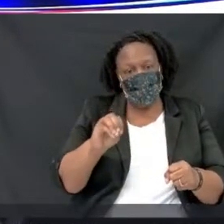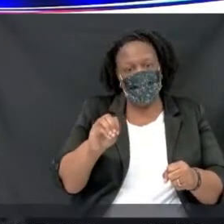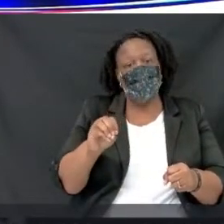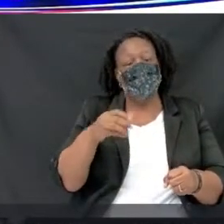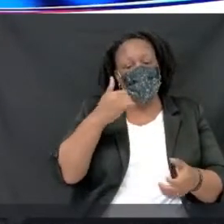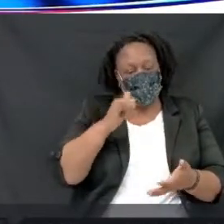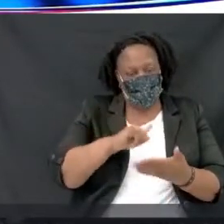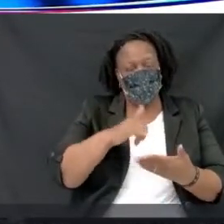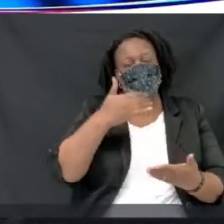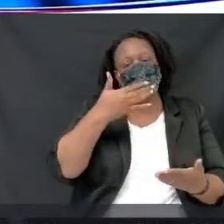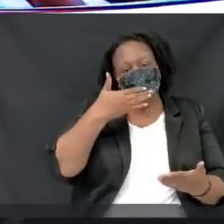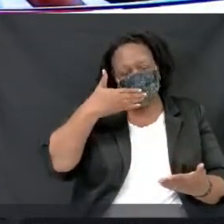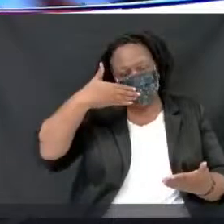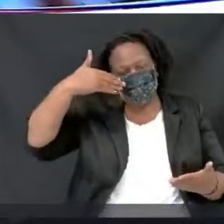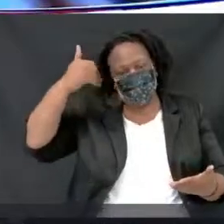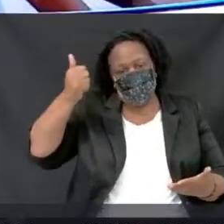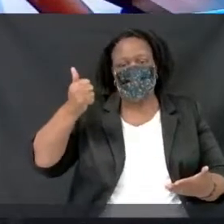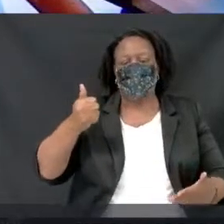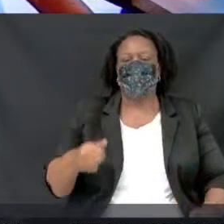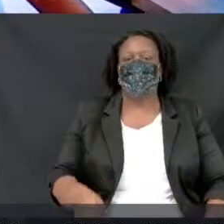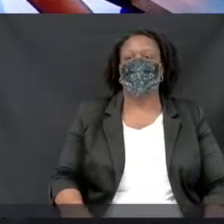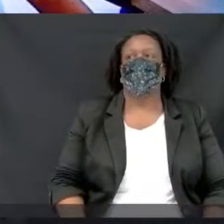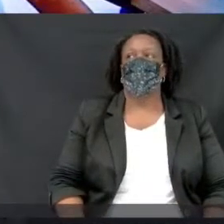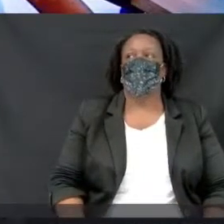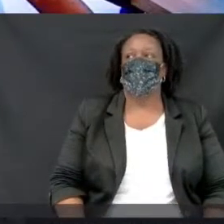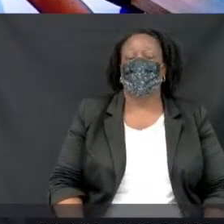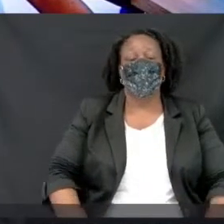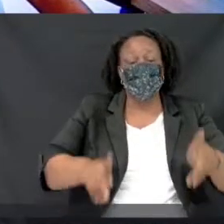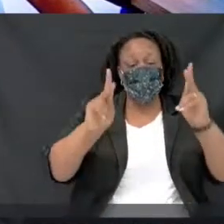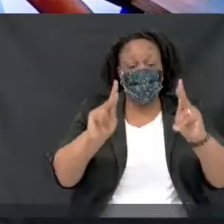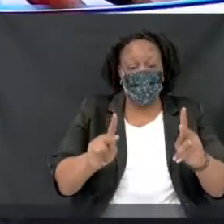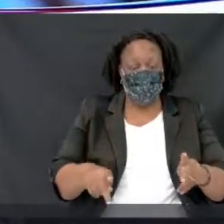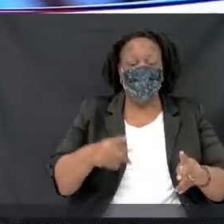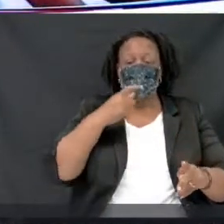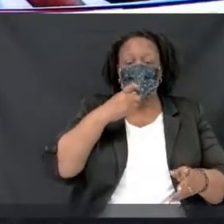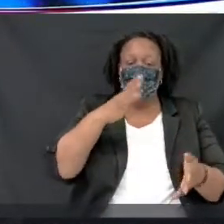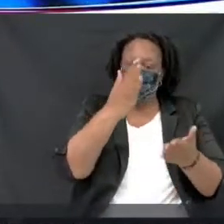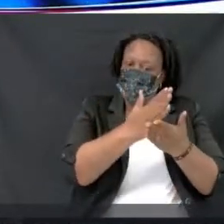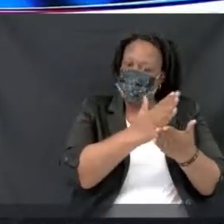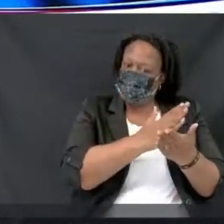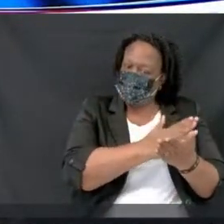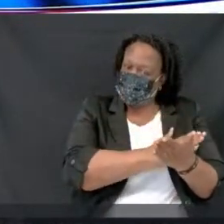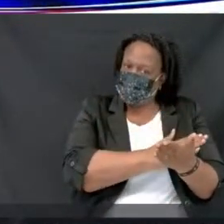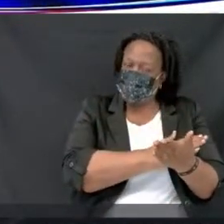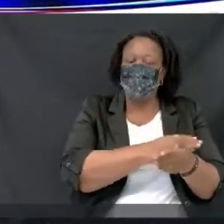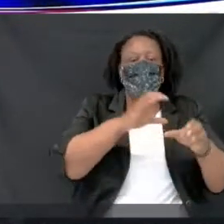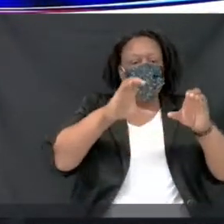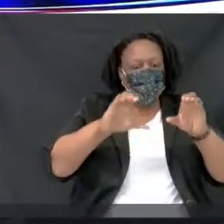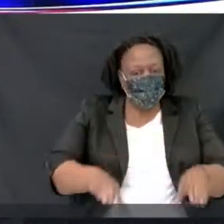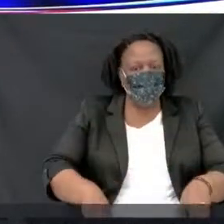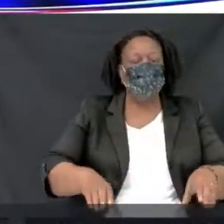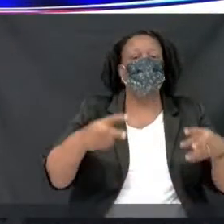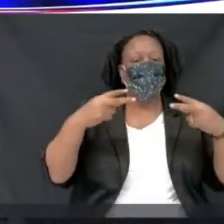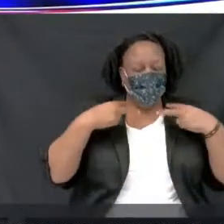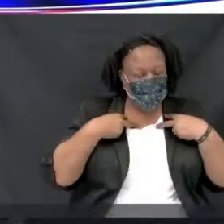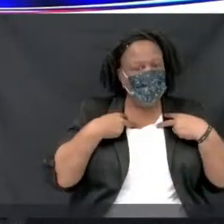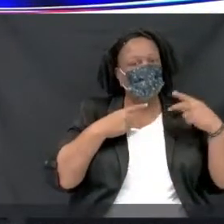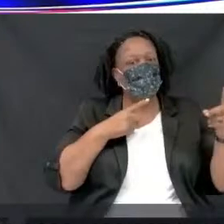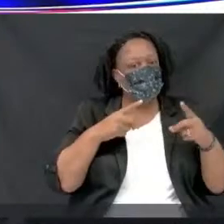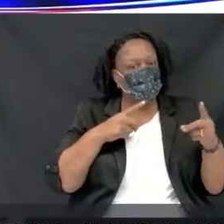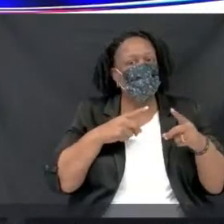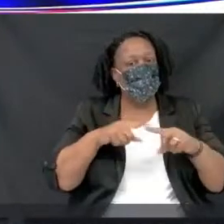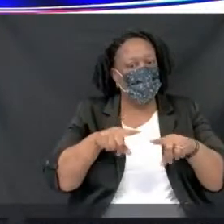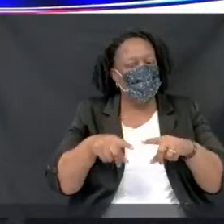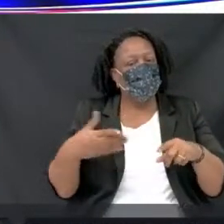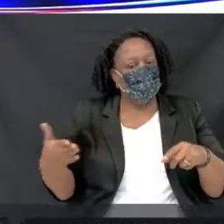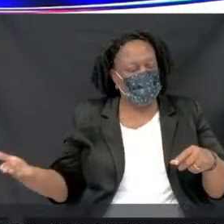Promoters and organizers of entertainment and social events will be permitted to host activities where the patrons and staff